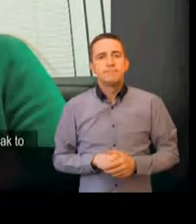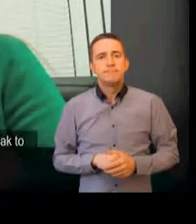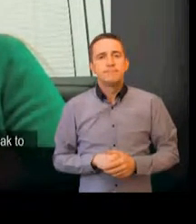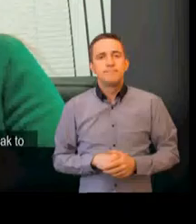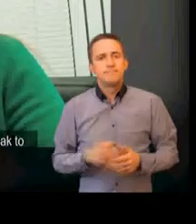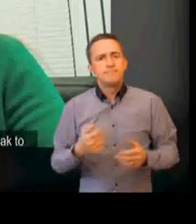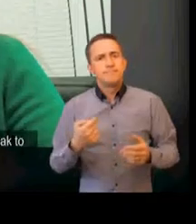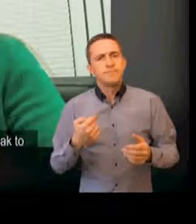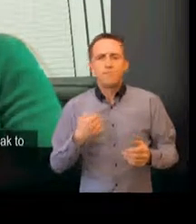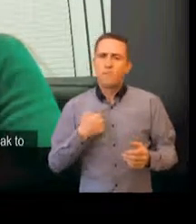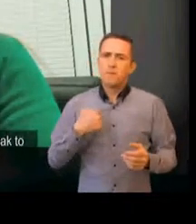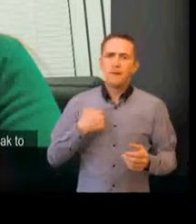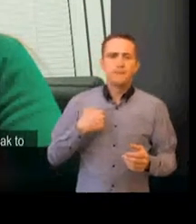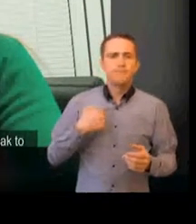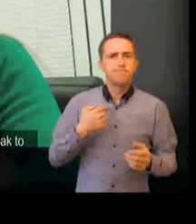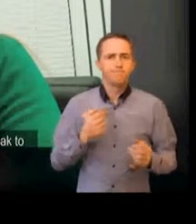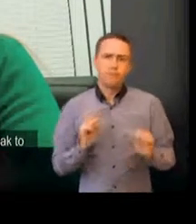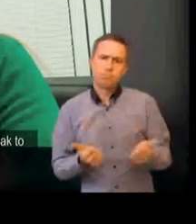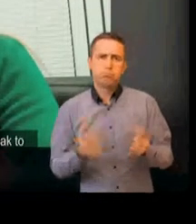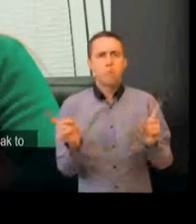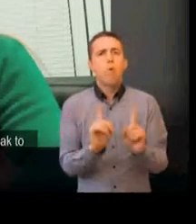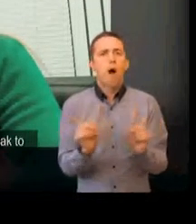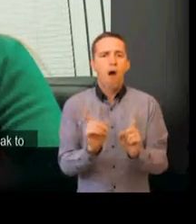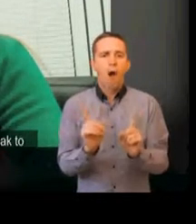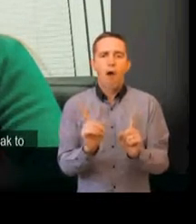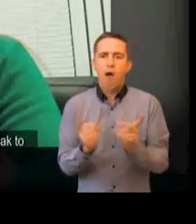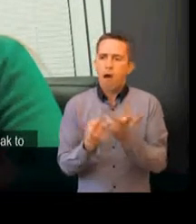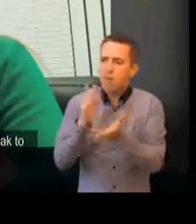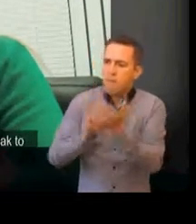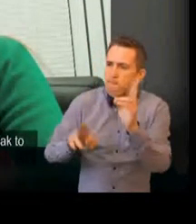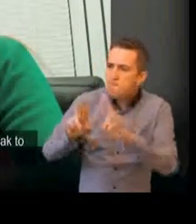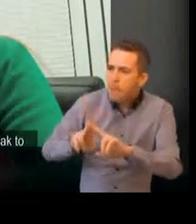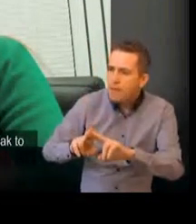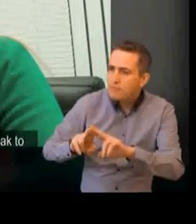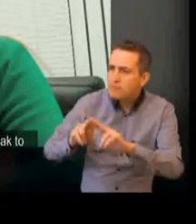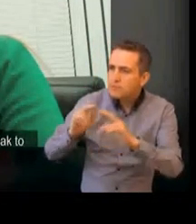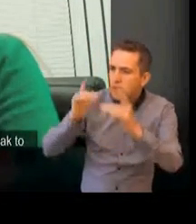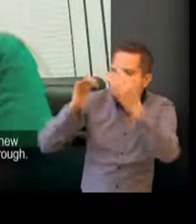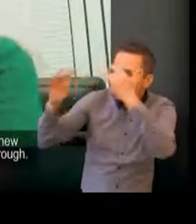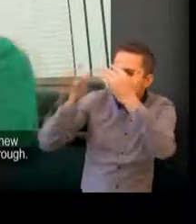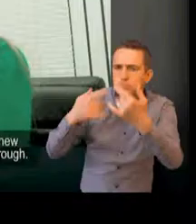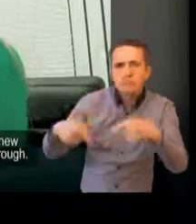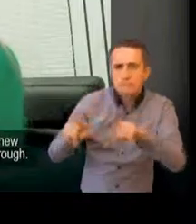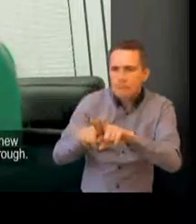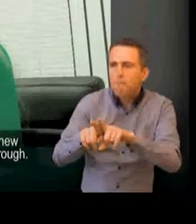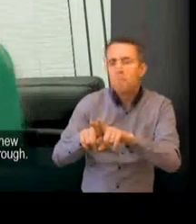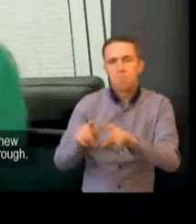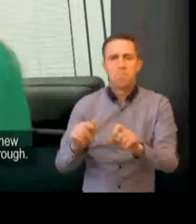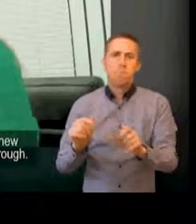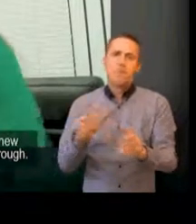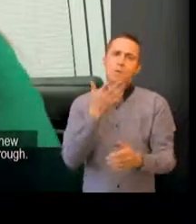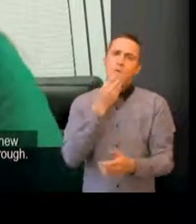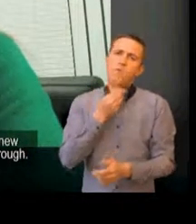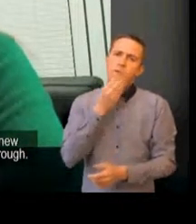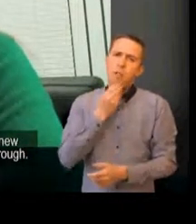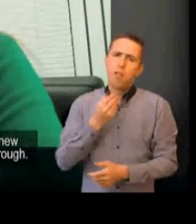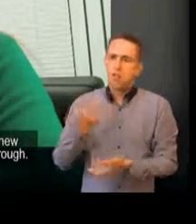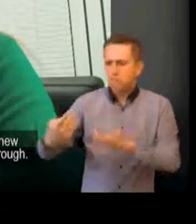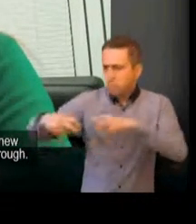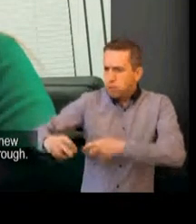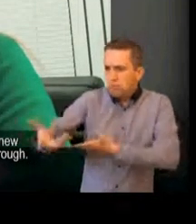of more national organisations that are available in Scotland can kind of give you very good information or signpost you to